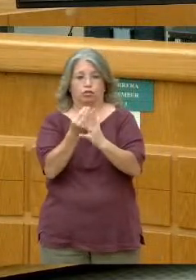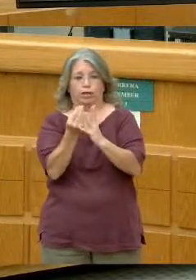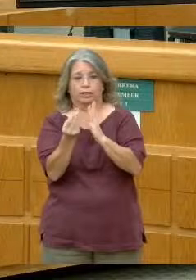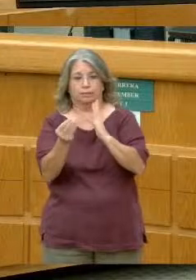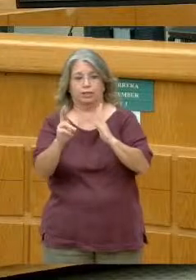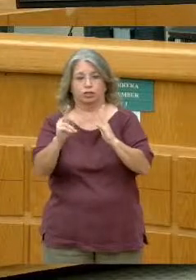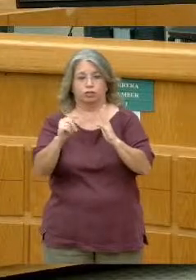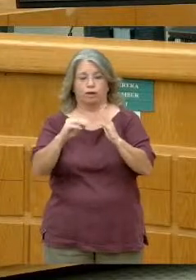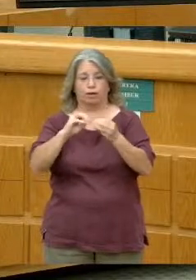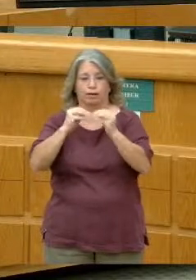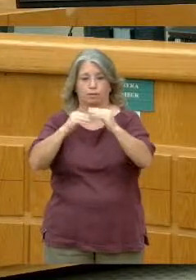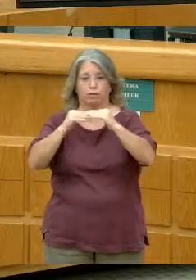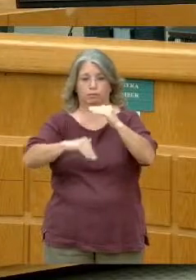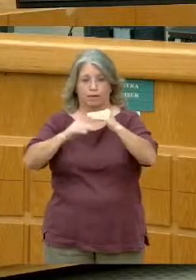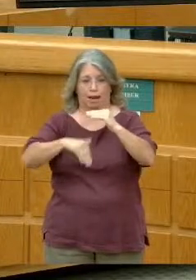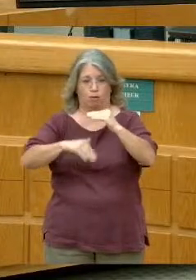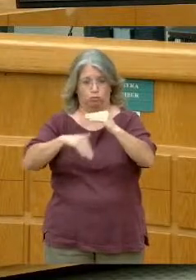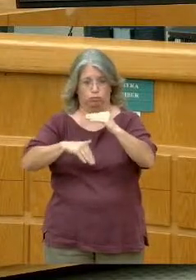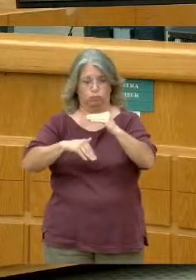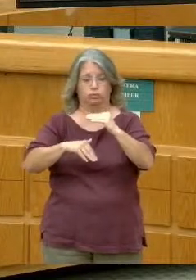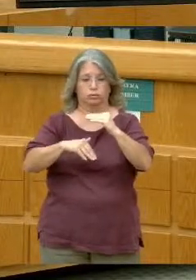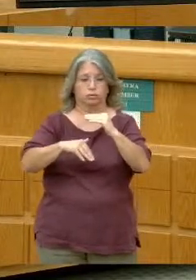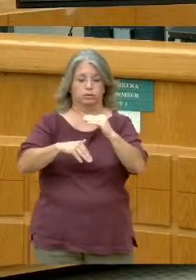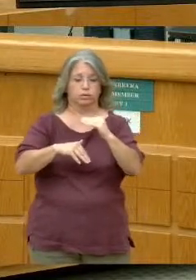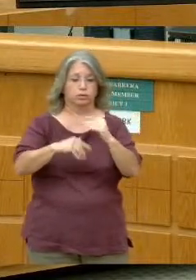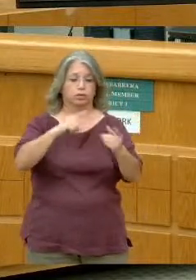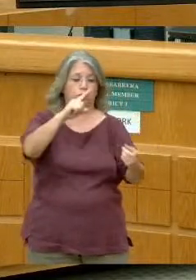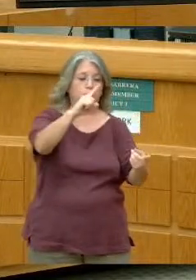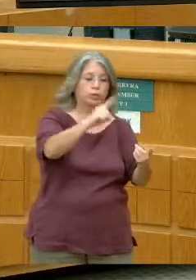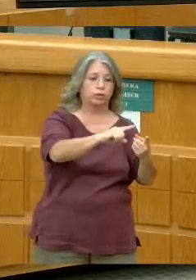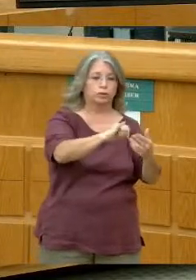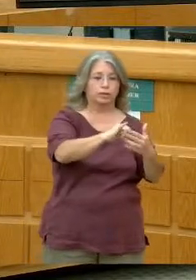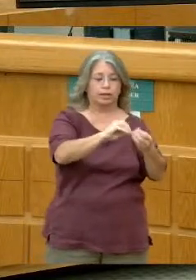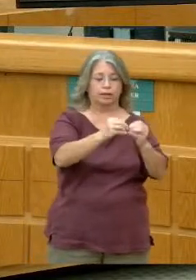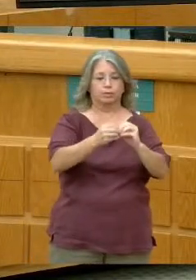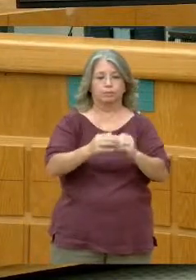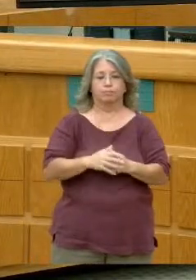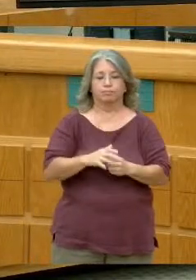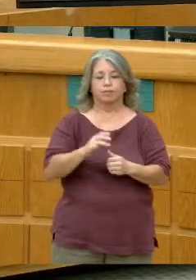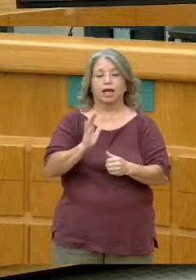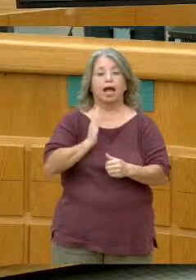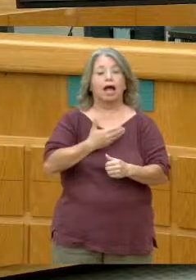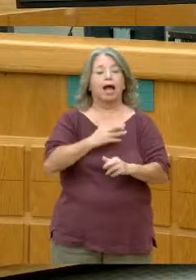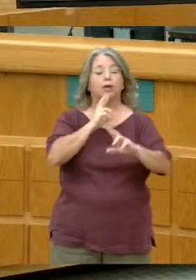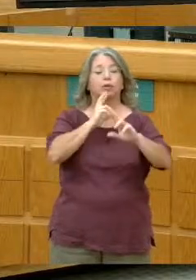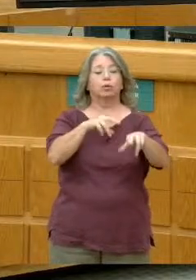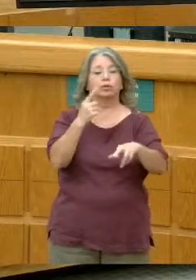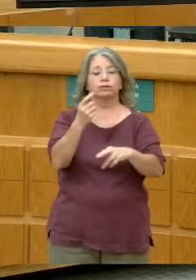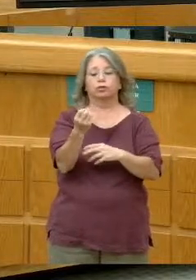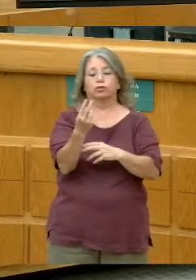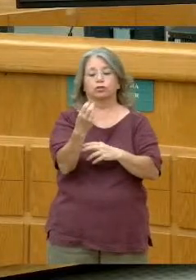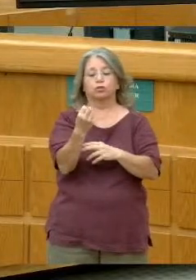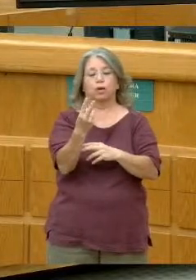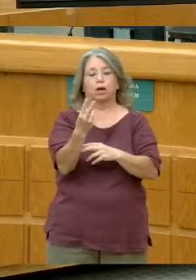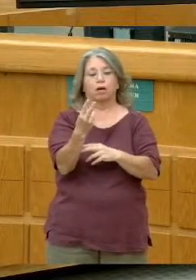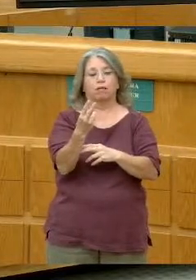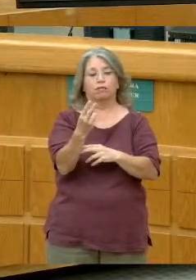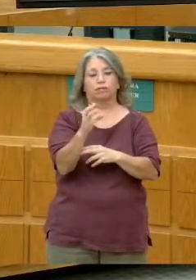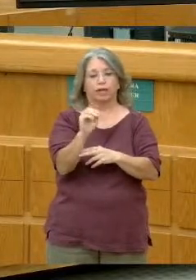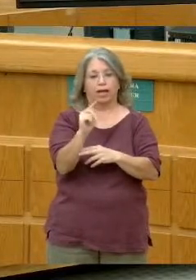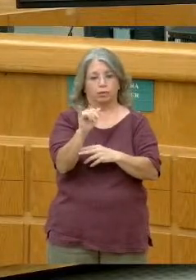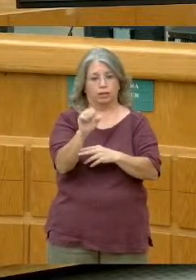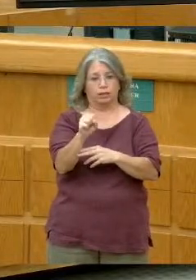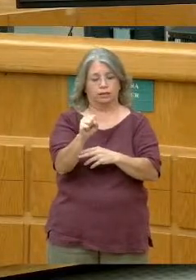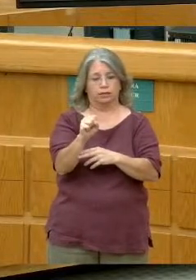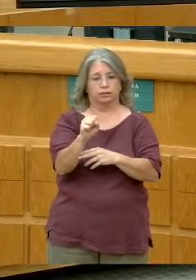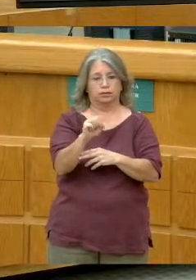people infected down. This report's for the 12-county Coastal Bend area, not just for Nueces County.